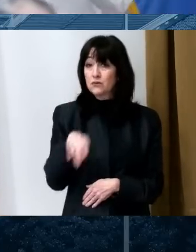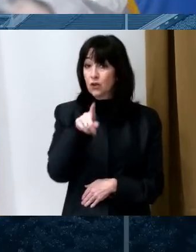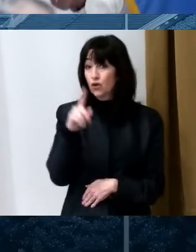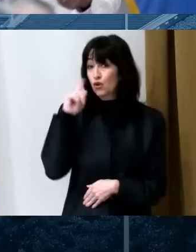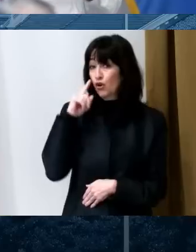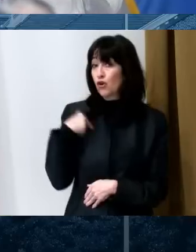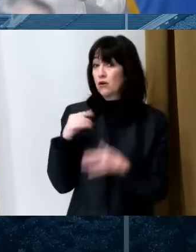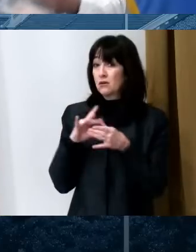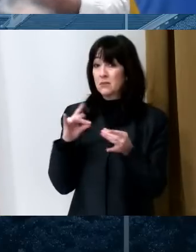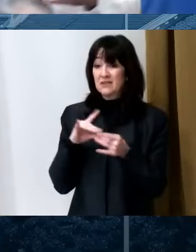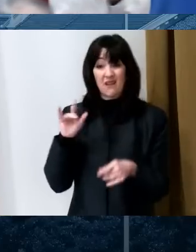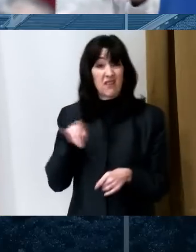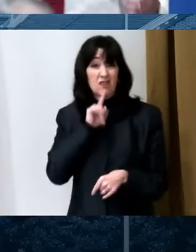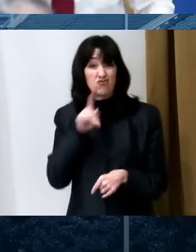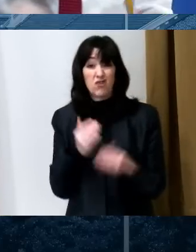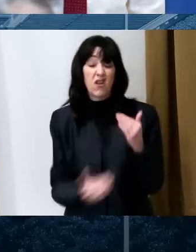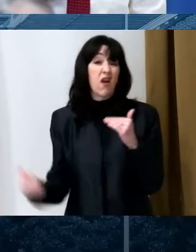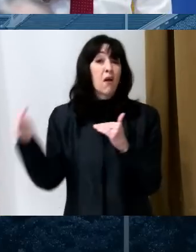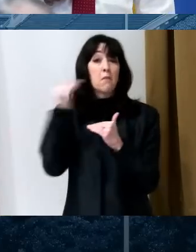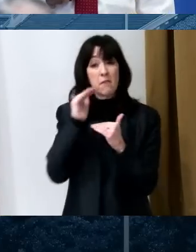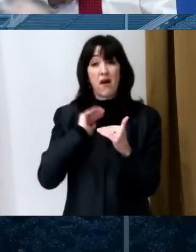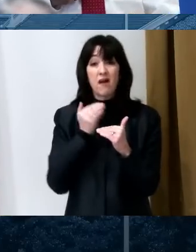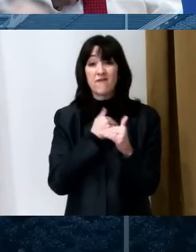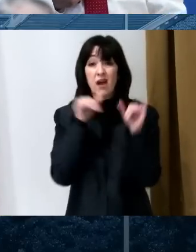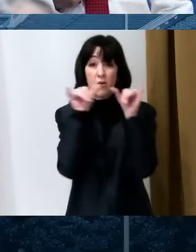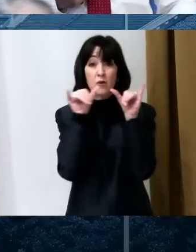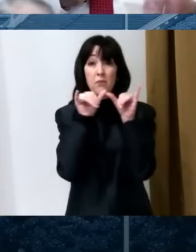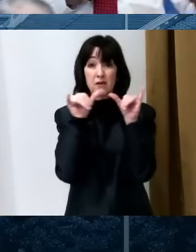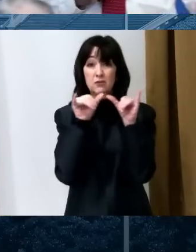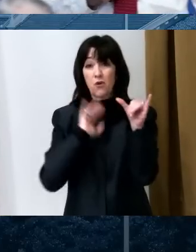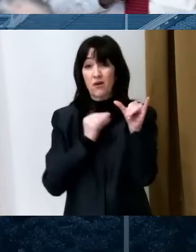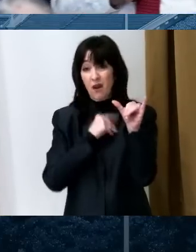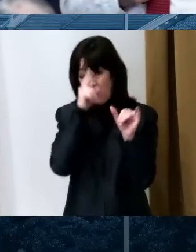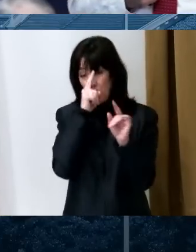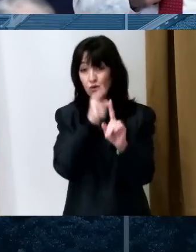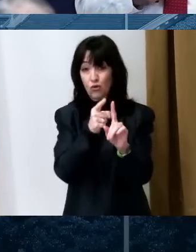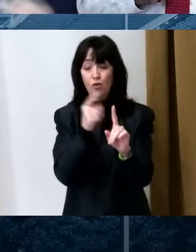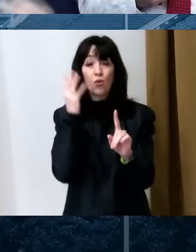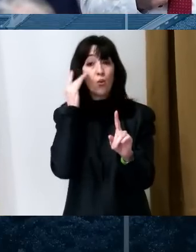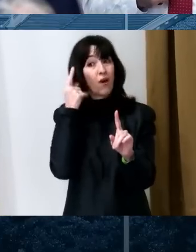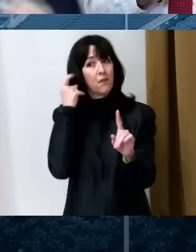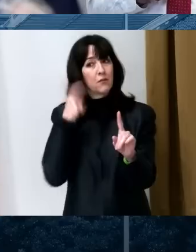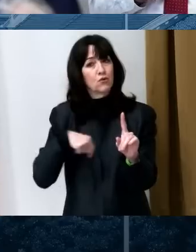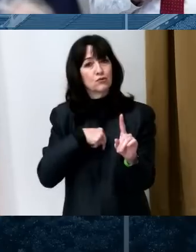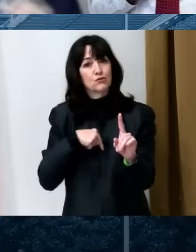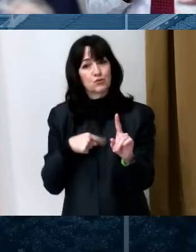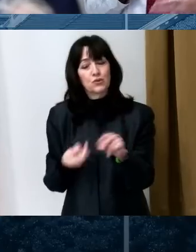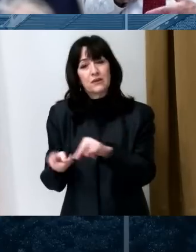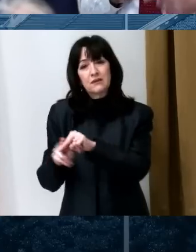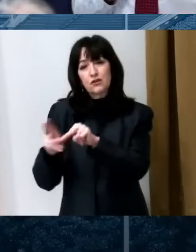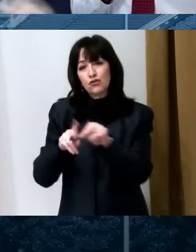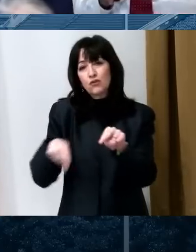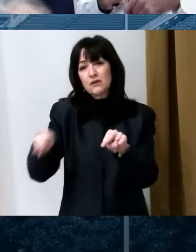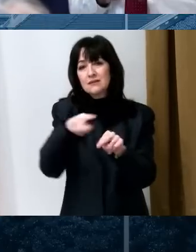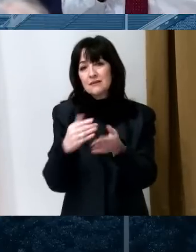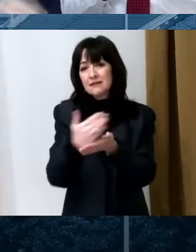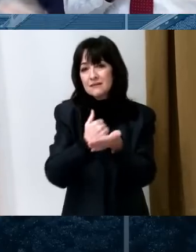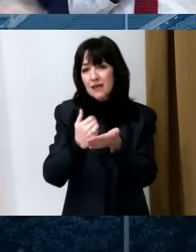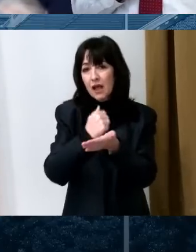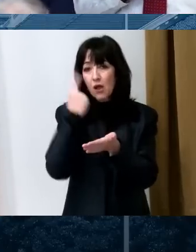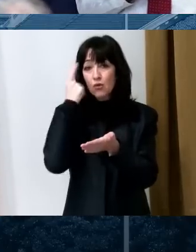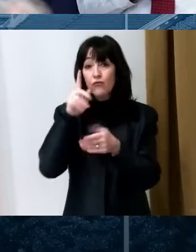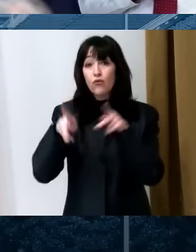it's above our benchmark, and it's really fundamentally above the benchmark because of those salary increases in education and the